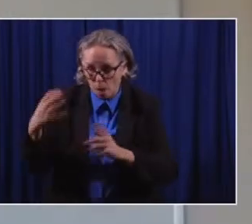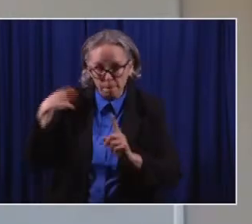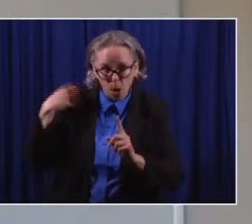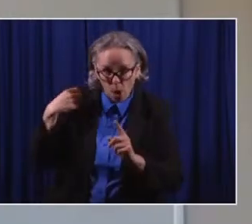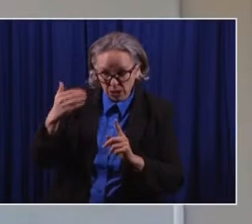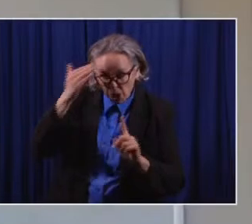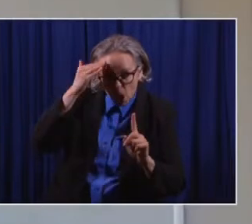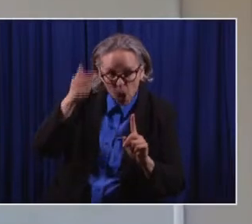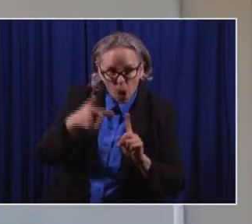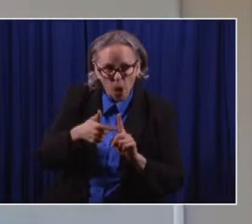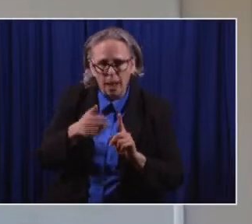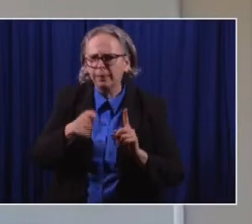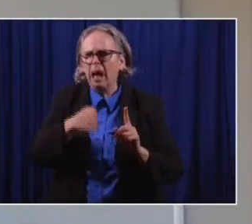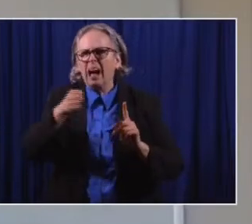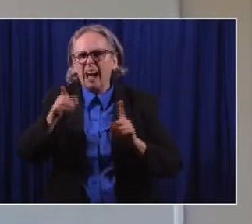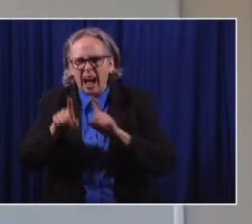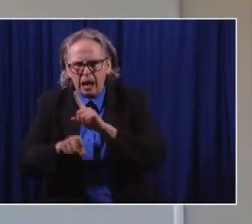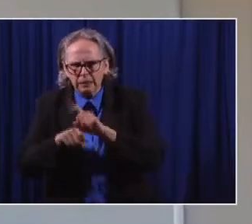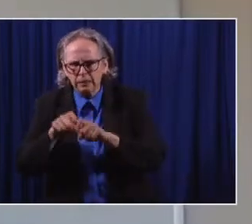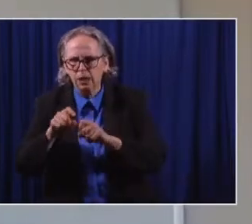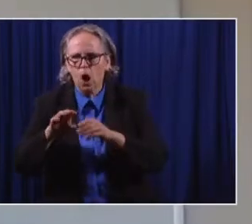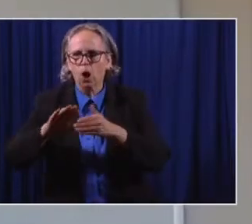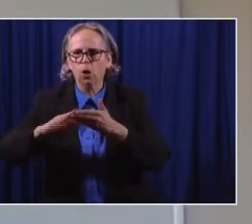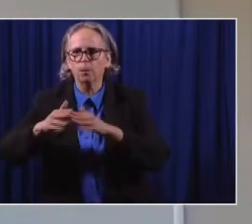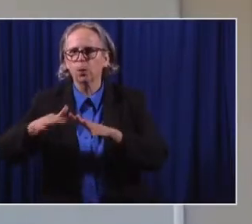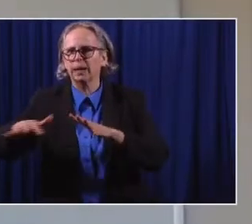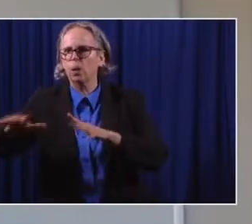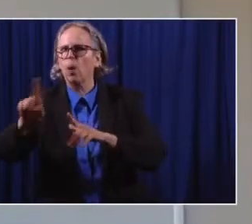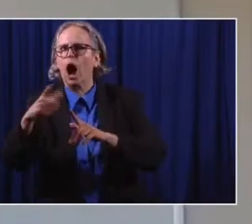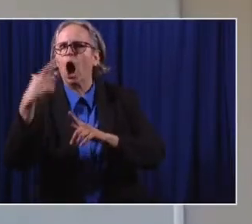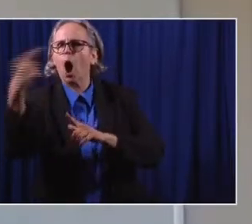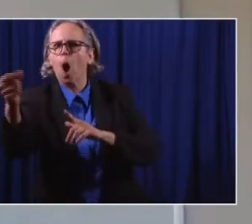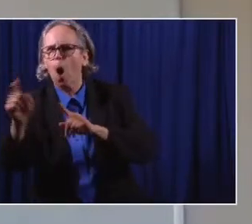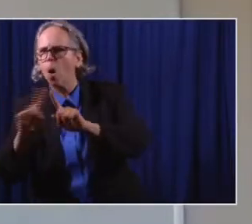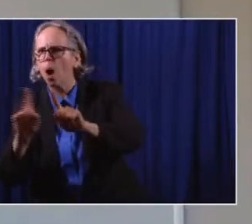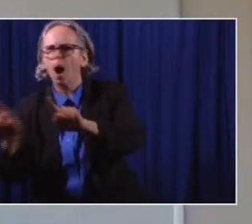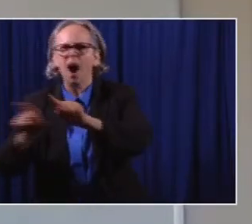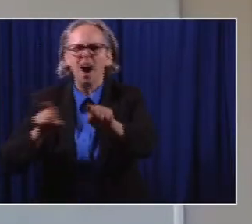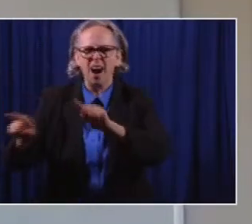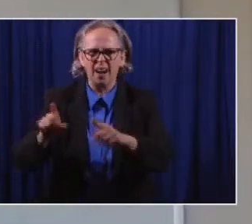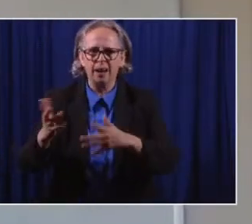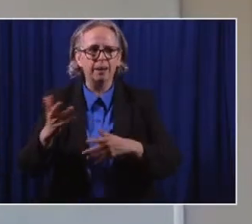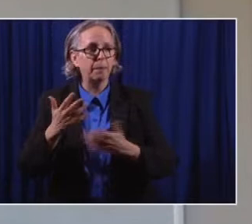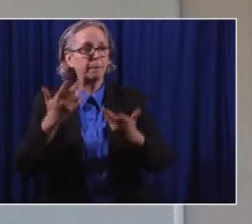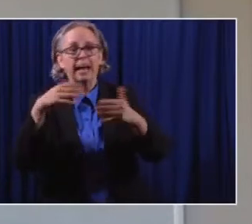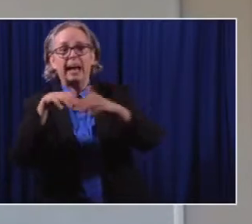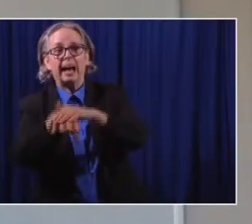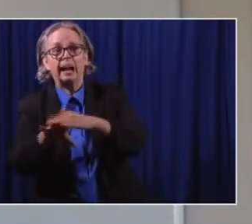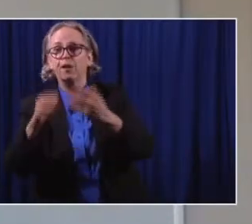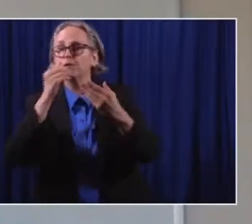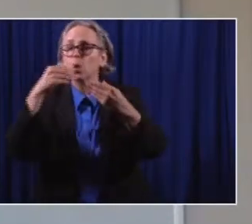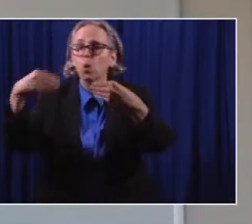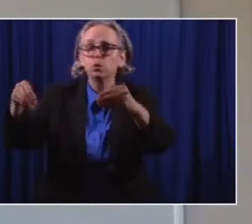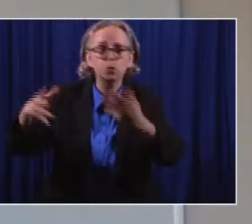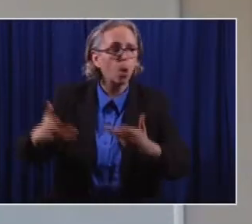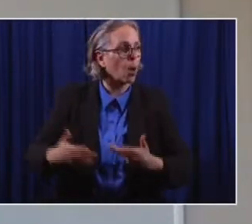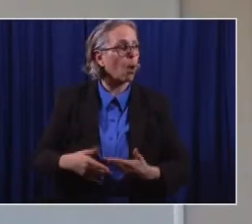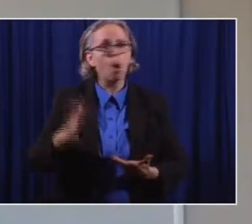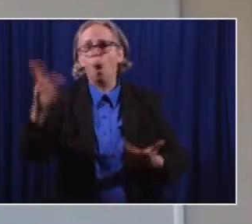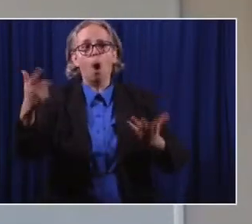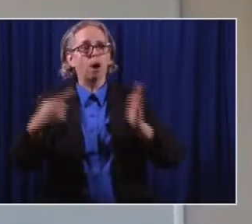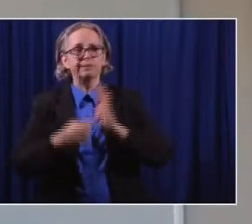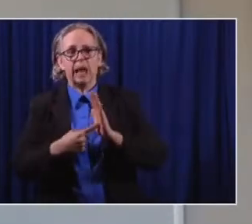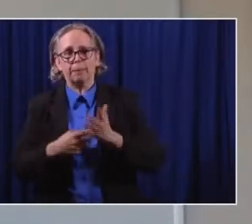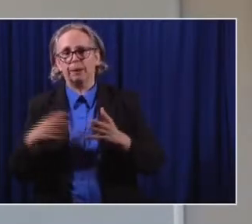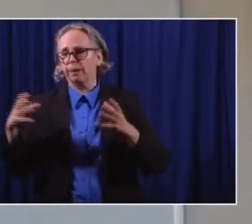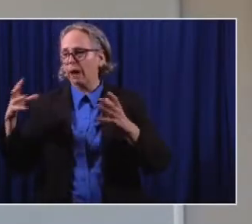on to the community exposures, those that they may have exposed in a more casual setting, whether it be through a lunch, a family